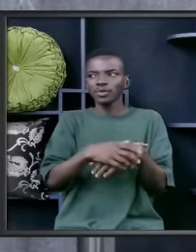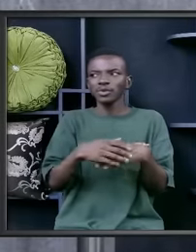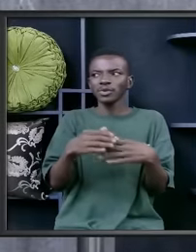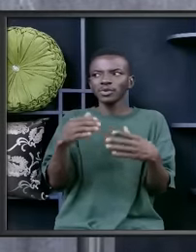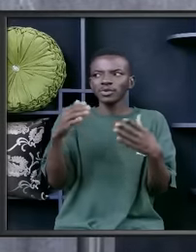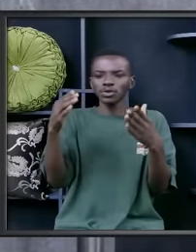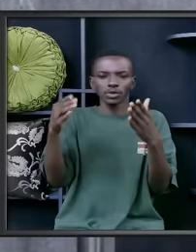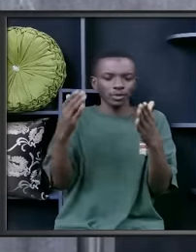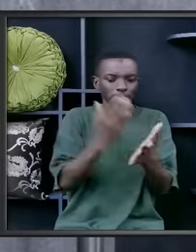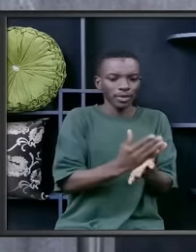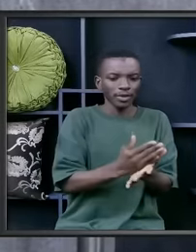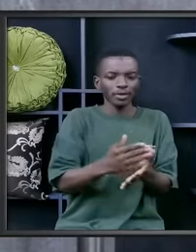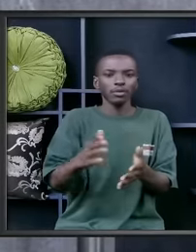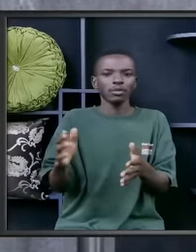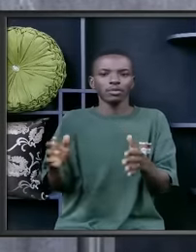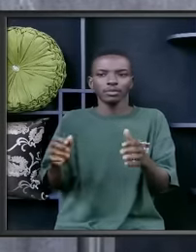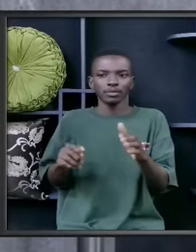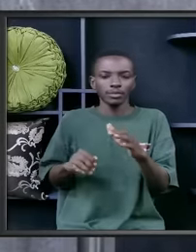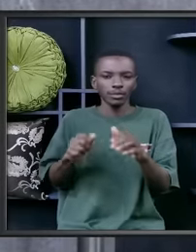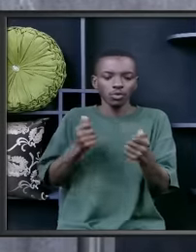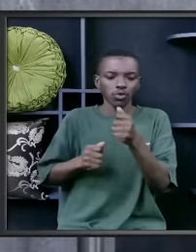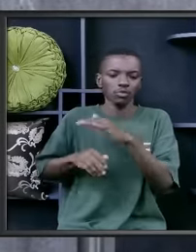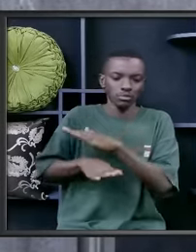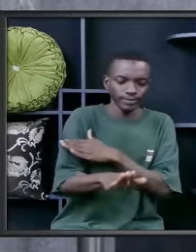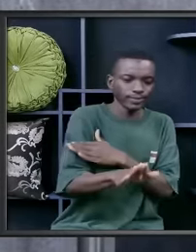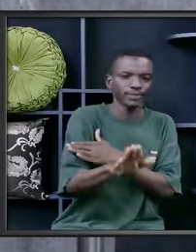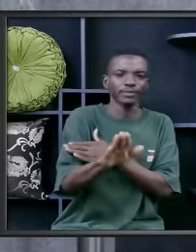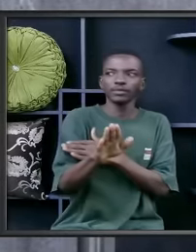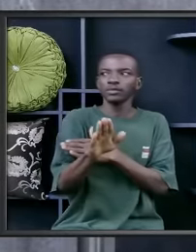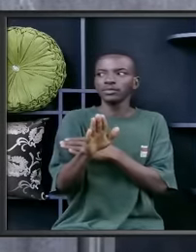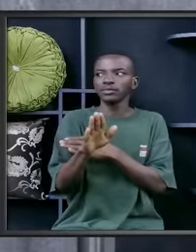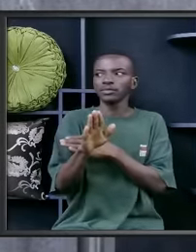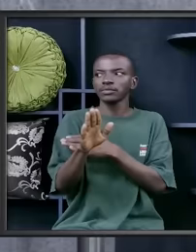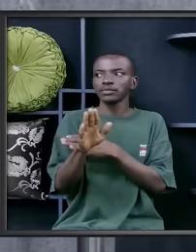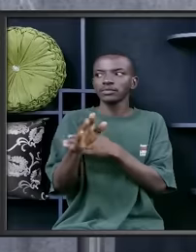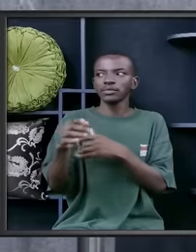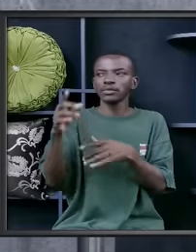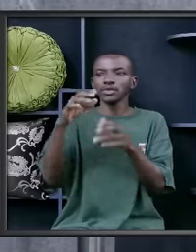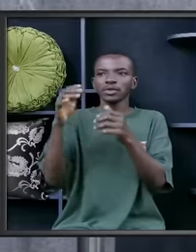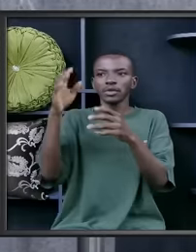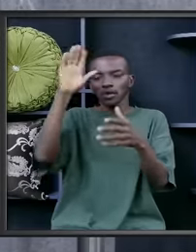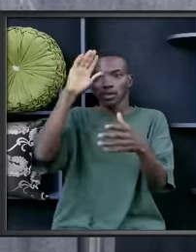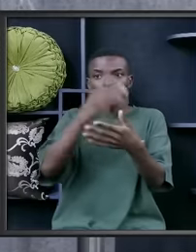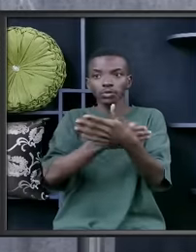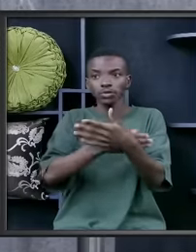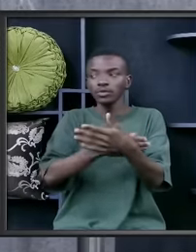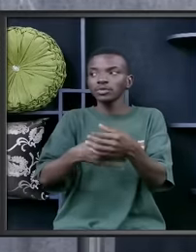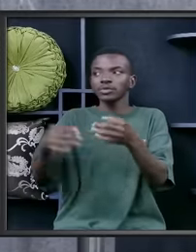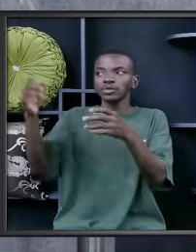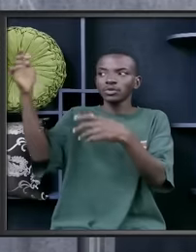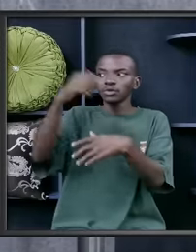just the pack. Now he moto wah. He can't pounce on me. Now he great rush from upstairs for that duplex. He rush